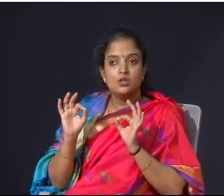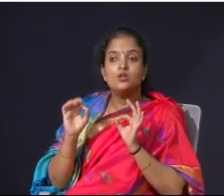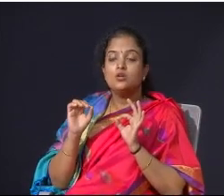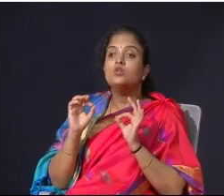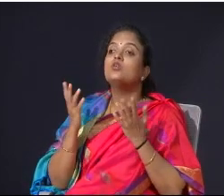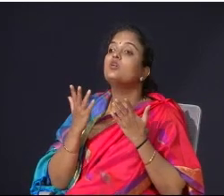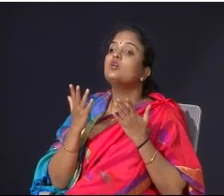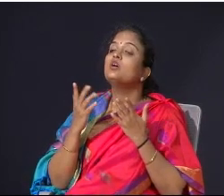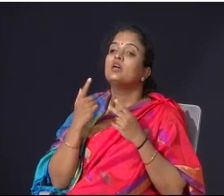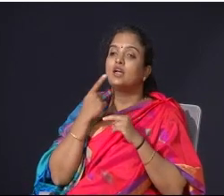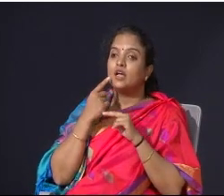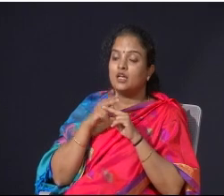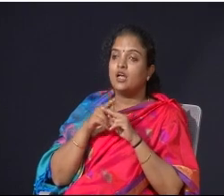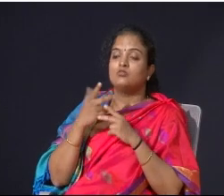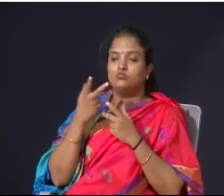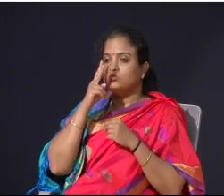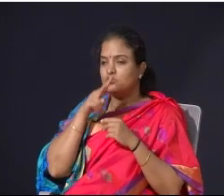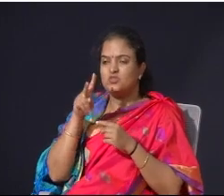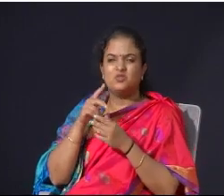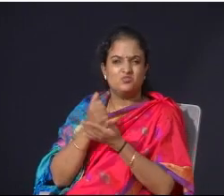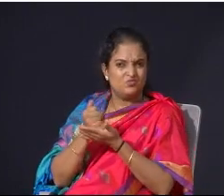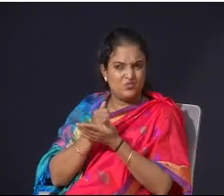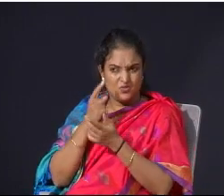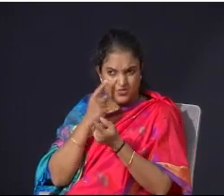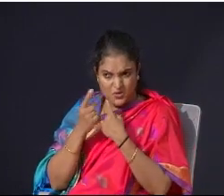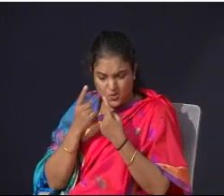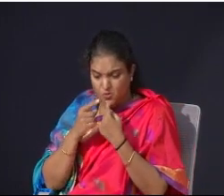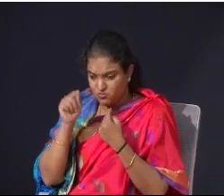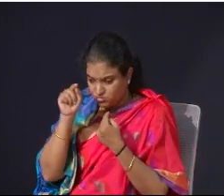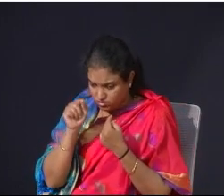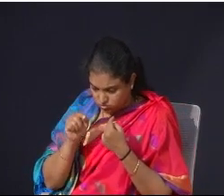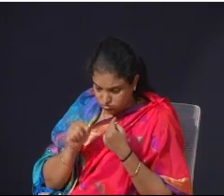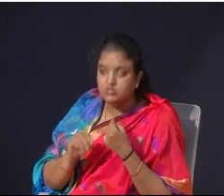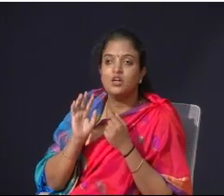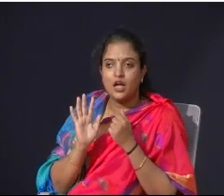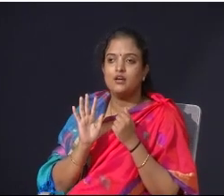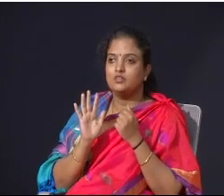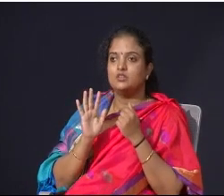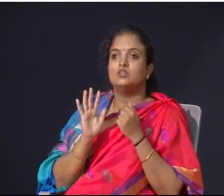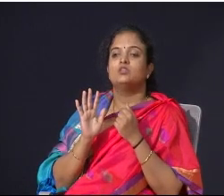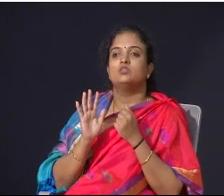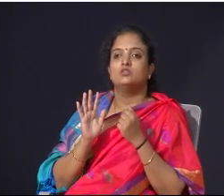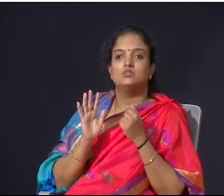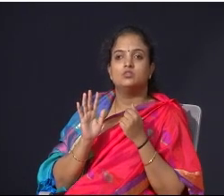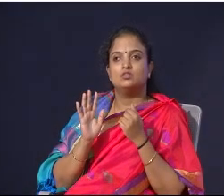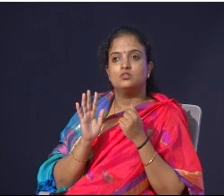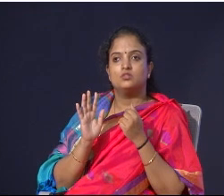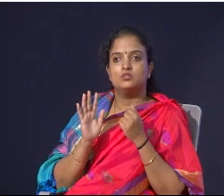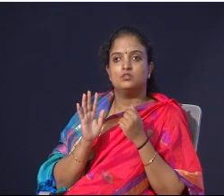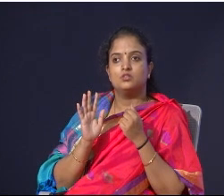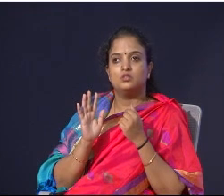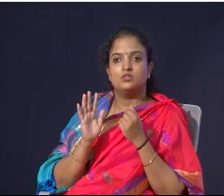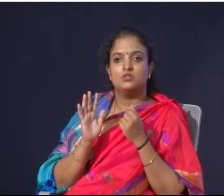when we do a vision rehabilitation program, we first assess all these. Okay? So what